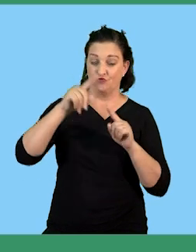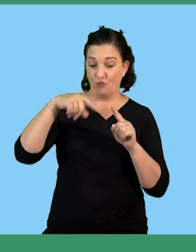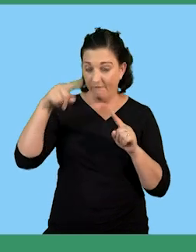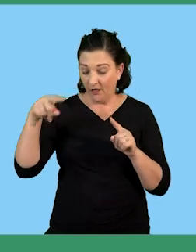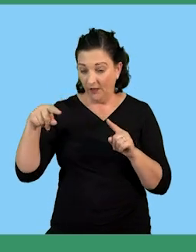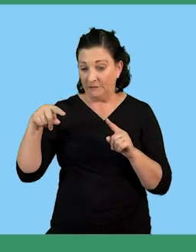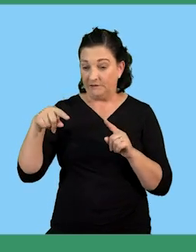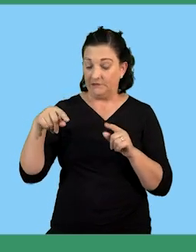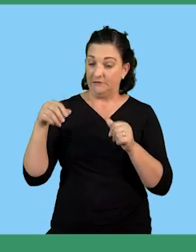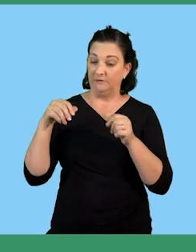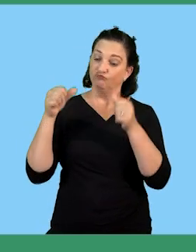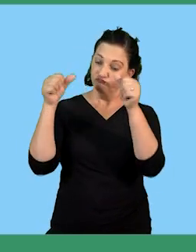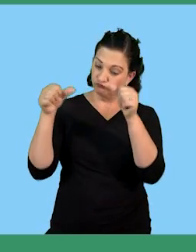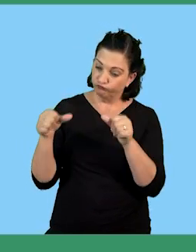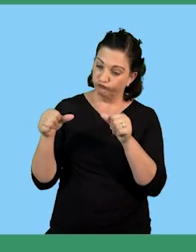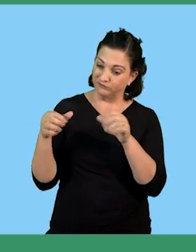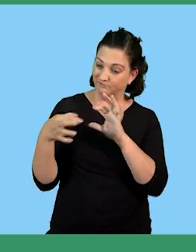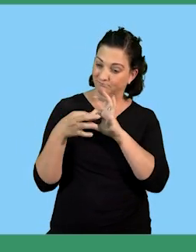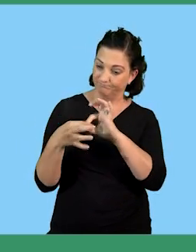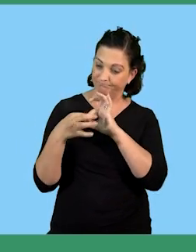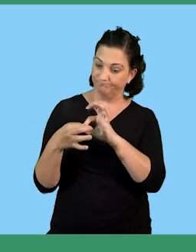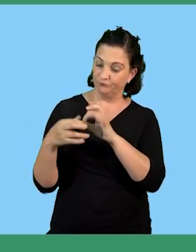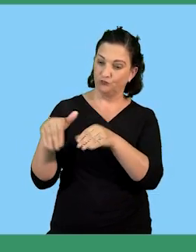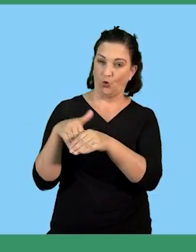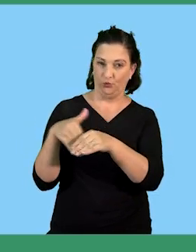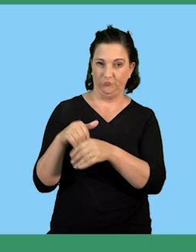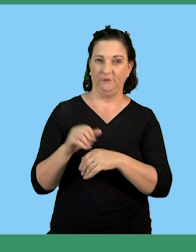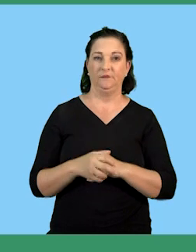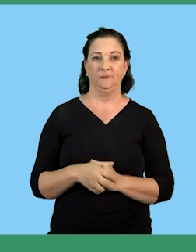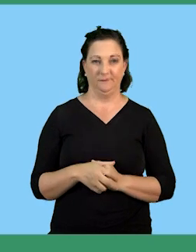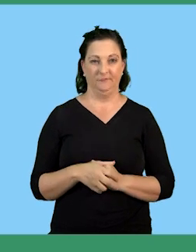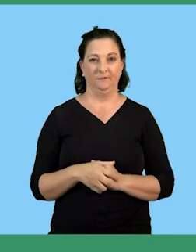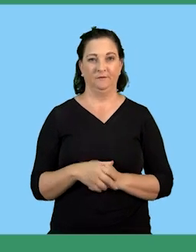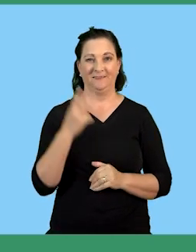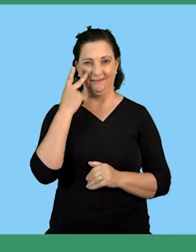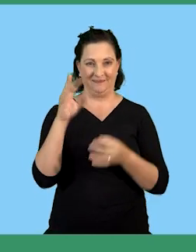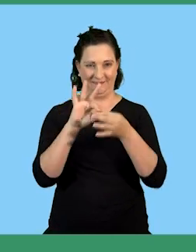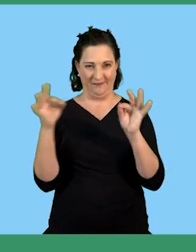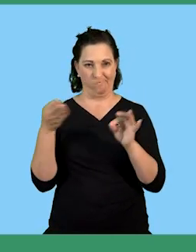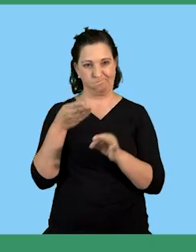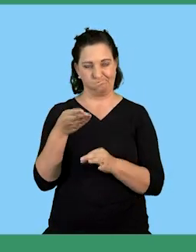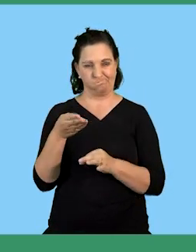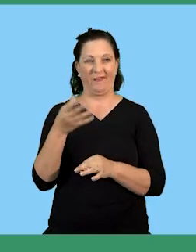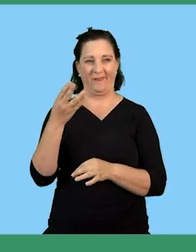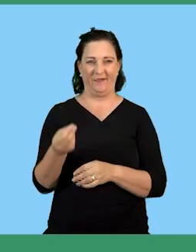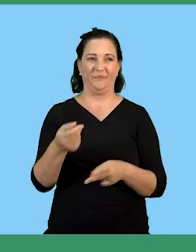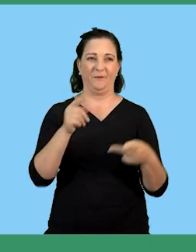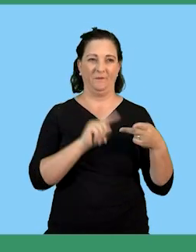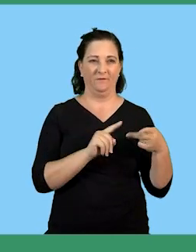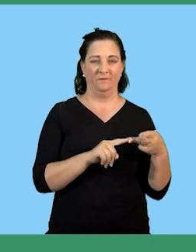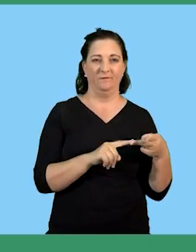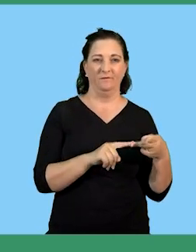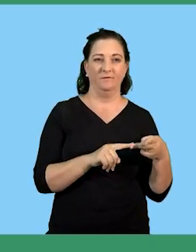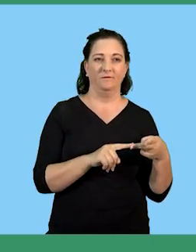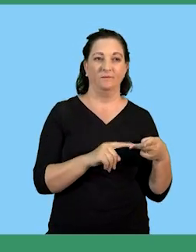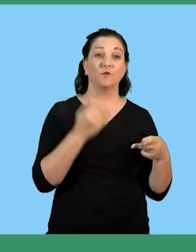graphics and images related to the content, which is that one. Right, the second one, what else did